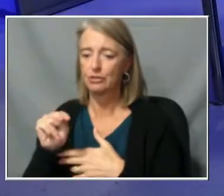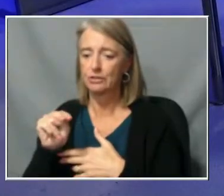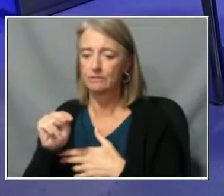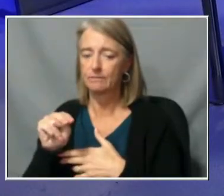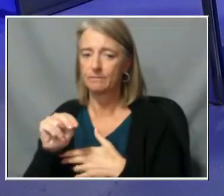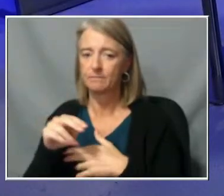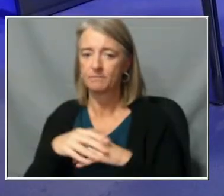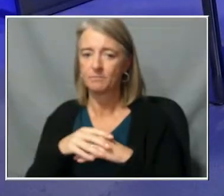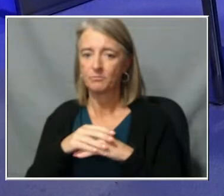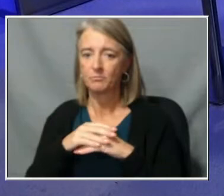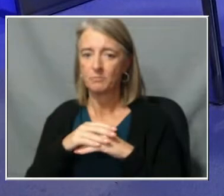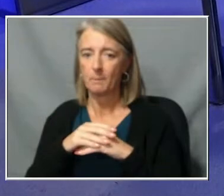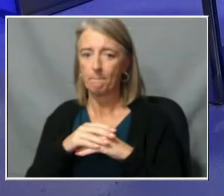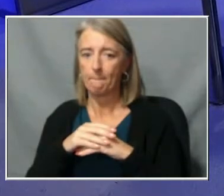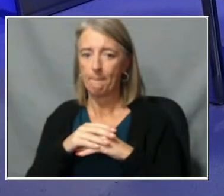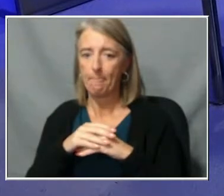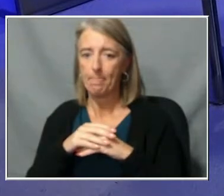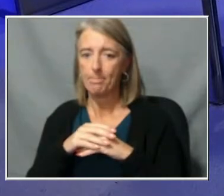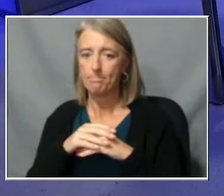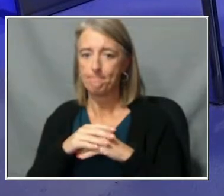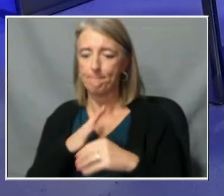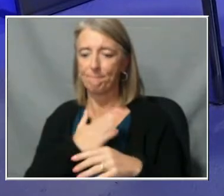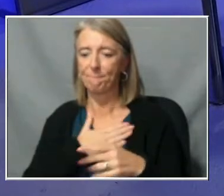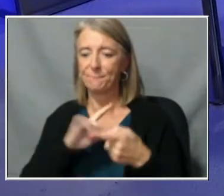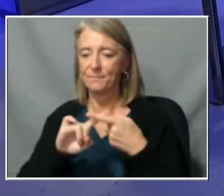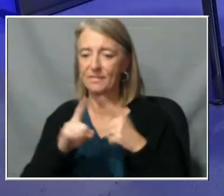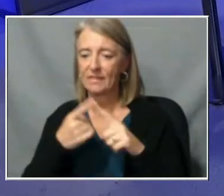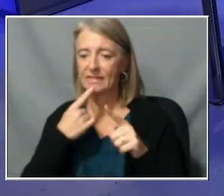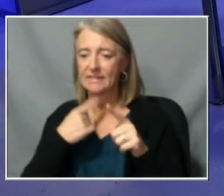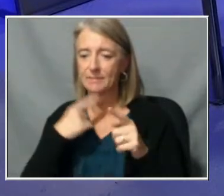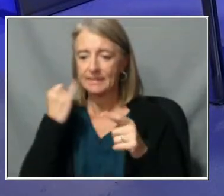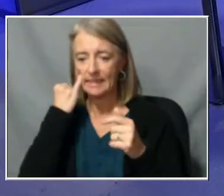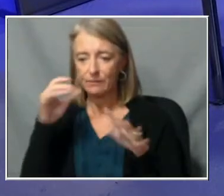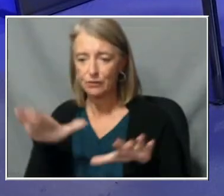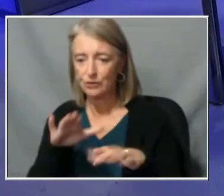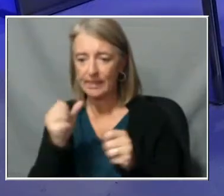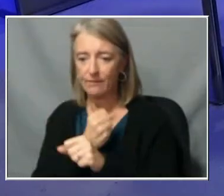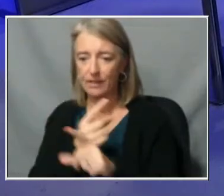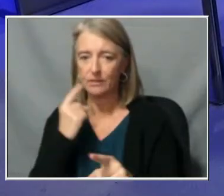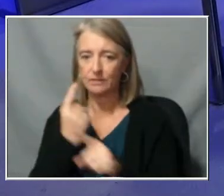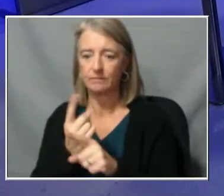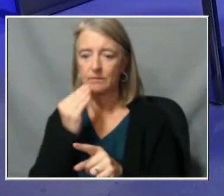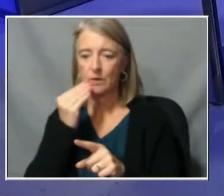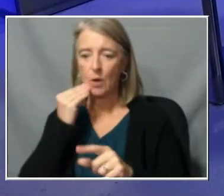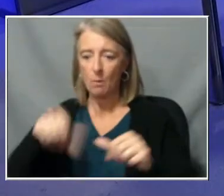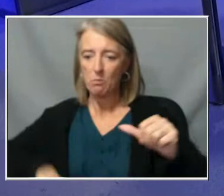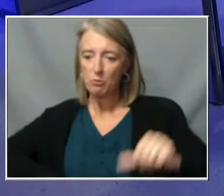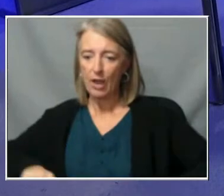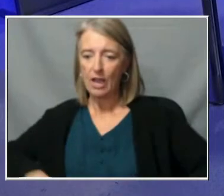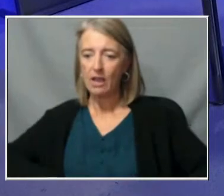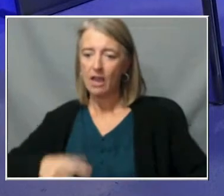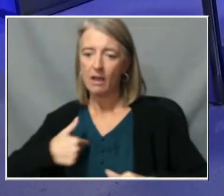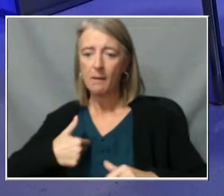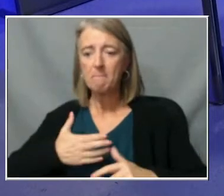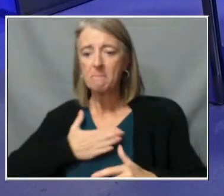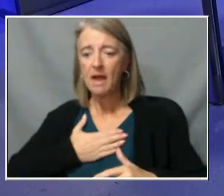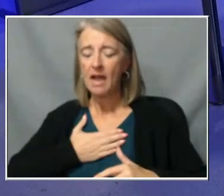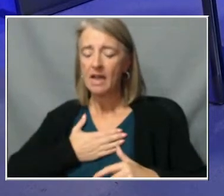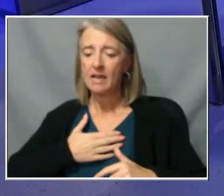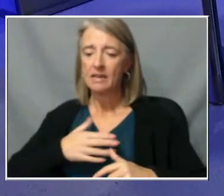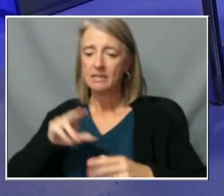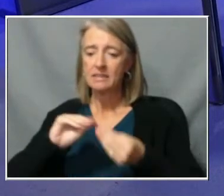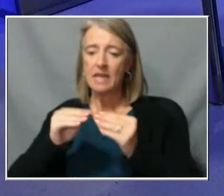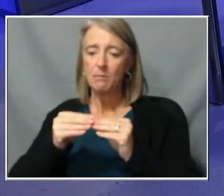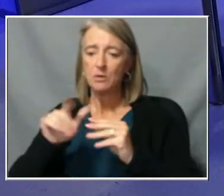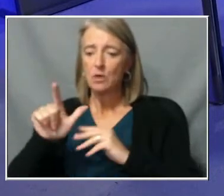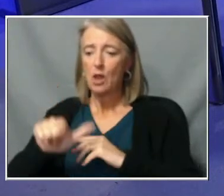getting. And so then my friends here can tell me if you're doing everything right, because you do come home and brag a lot. You always go, oh, my numbers were